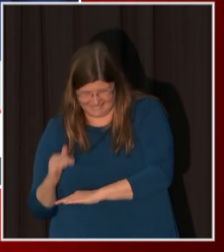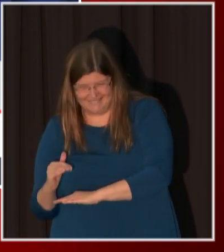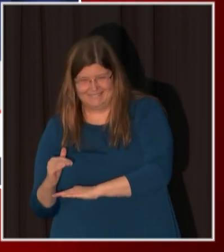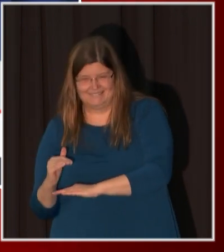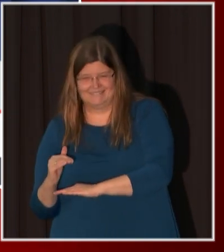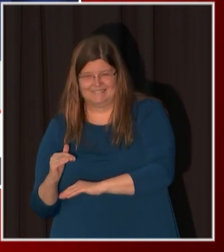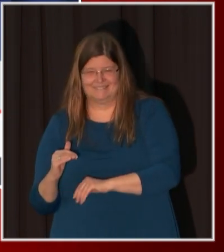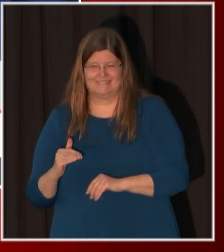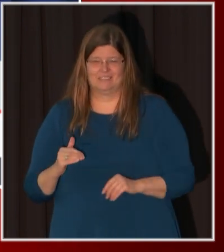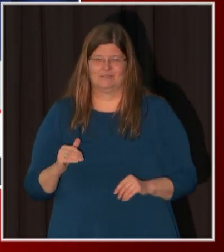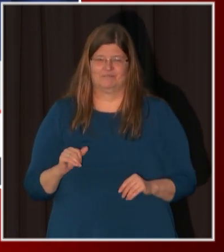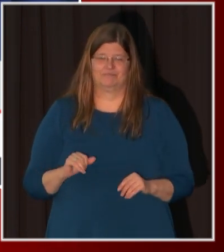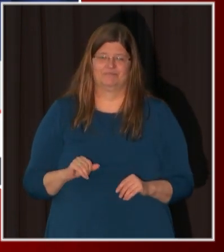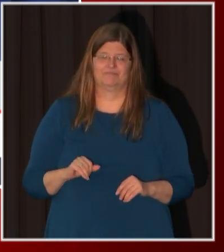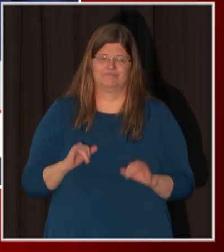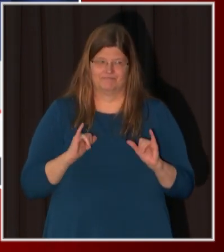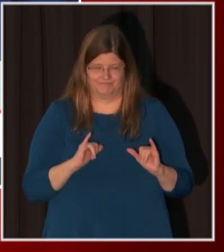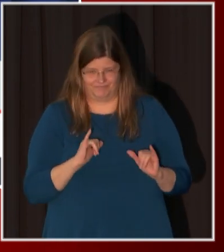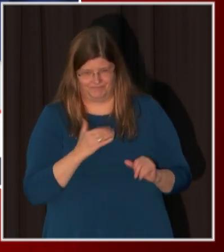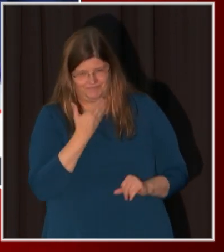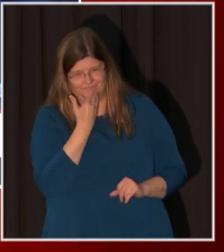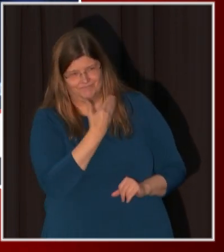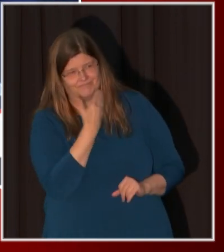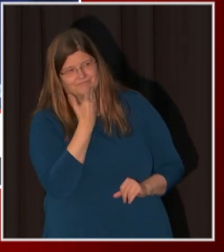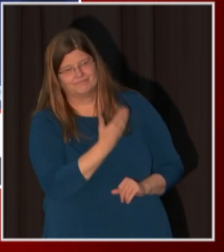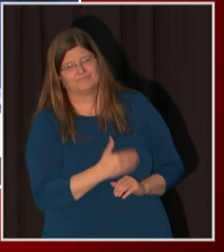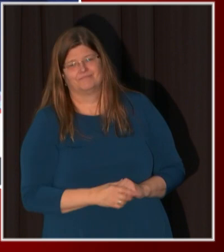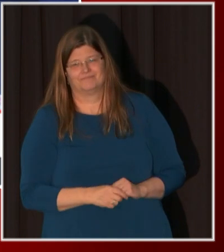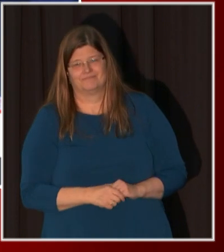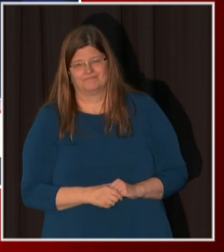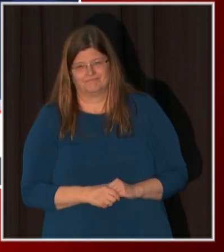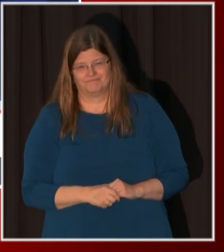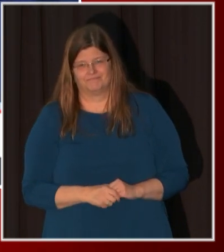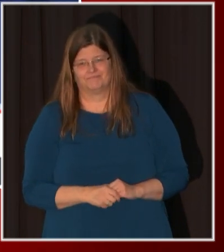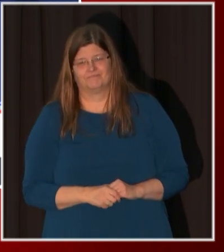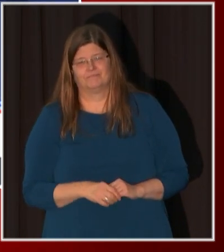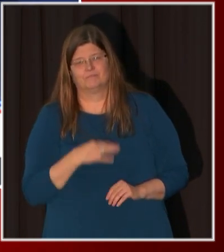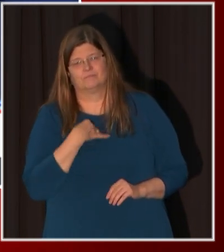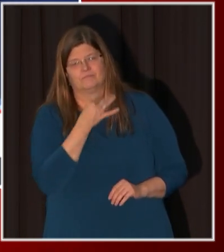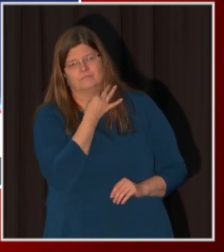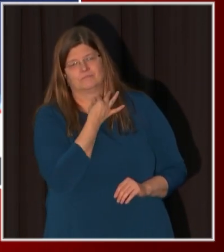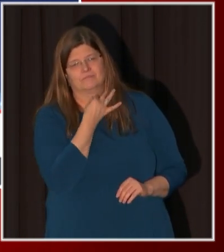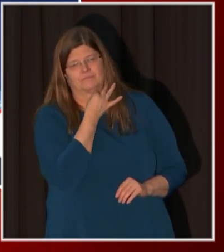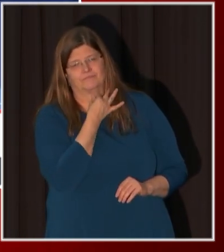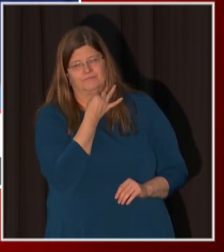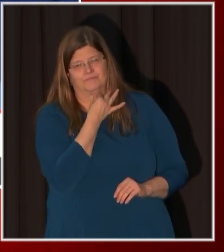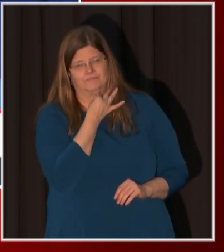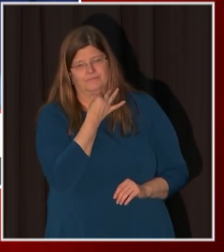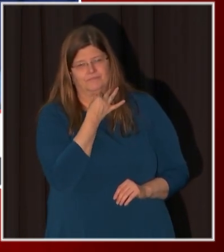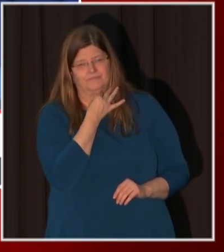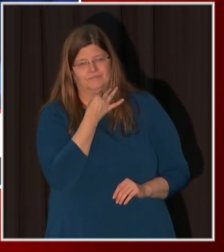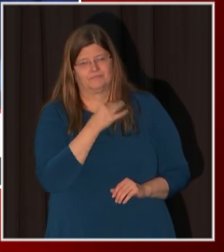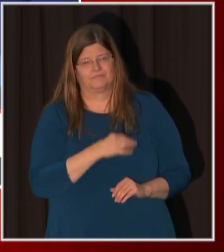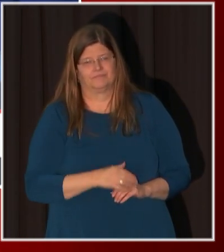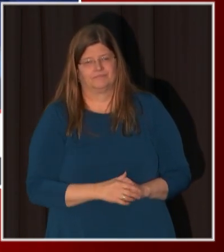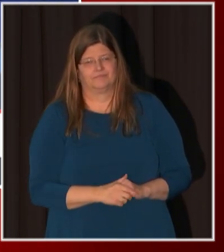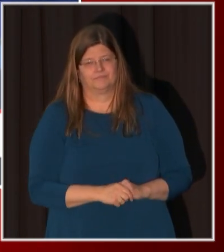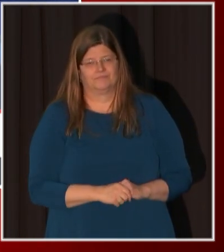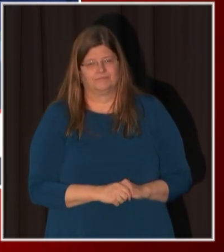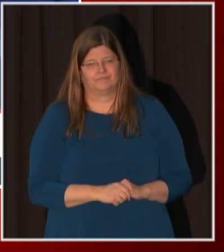Thank you. That's very helpful. And I'm wondering if are the swabs